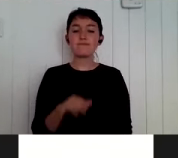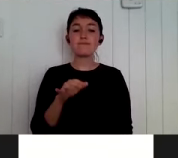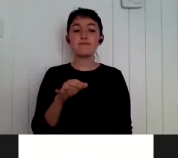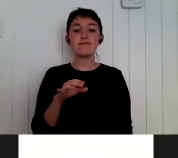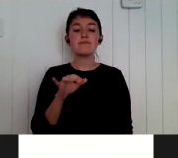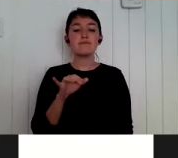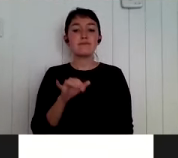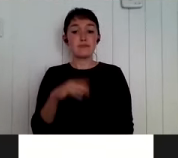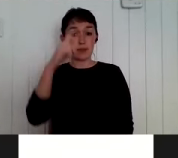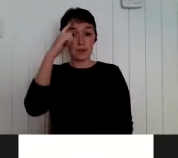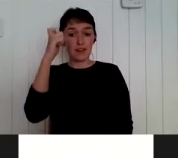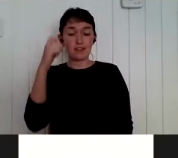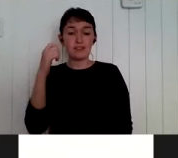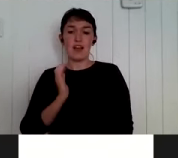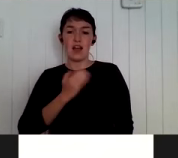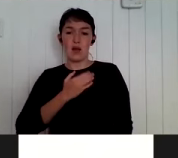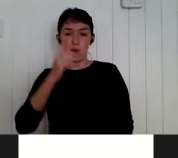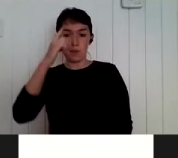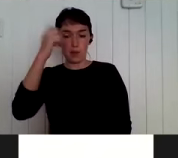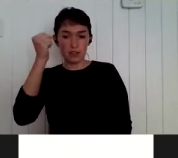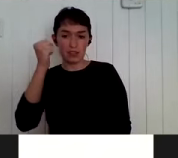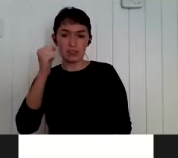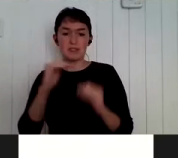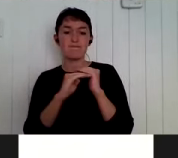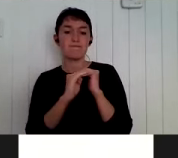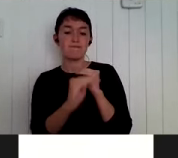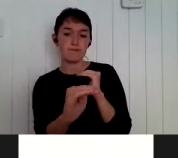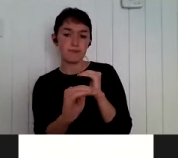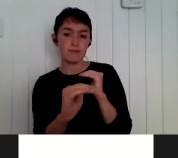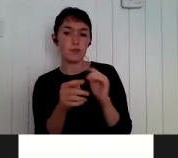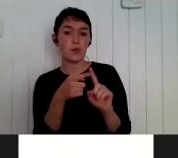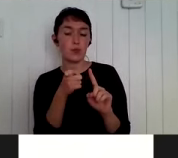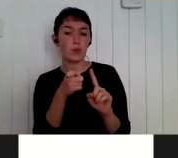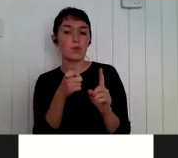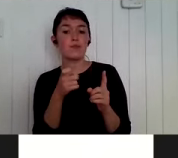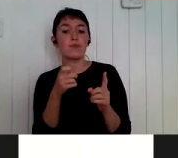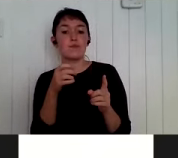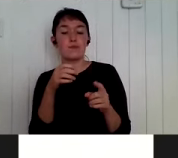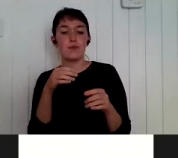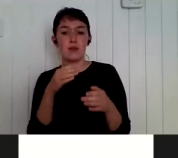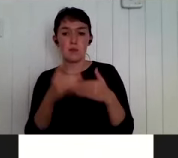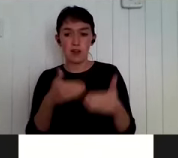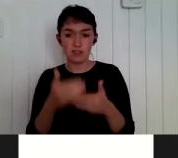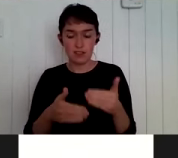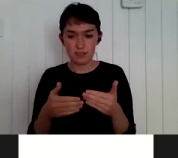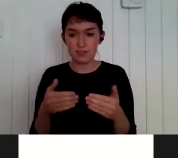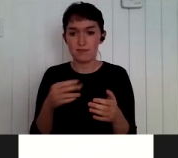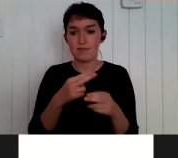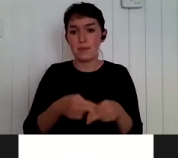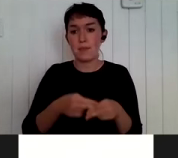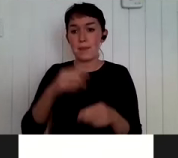and reorganized for the long term through a process known as memory consolidation.